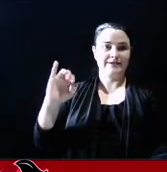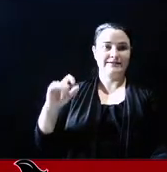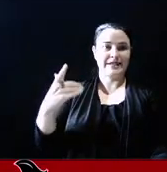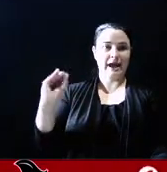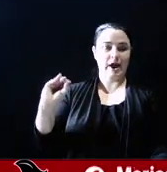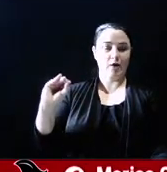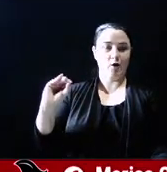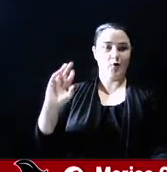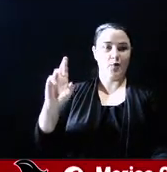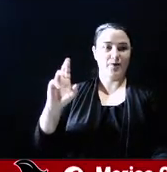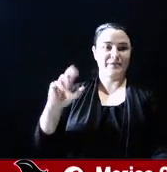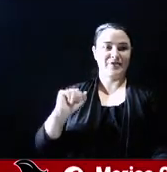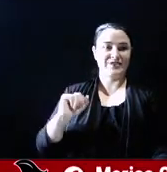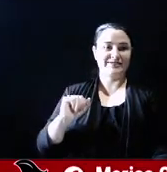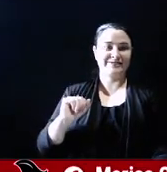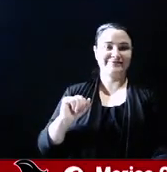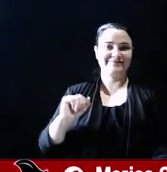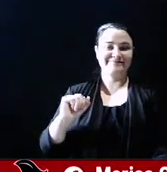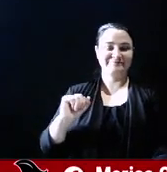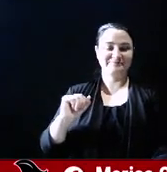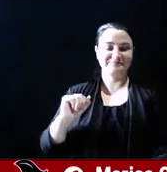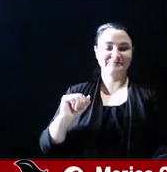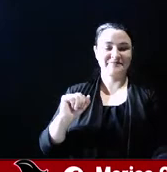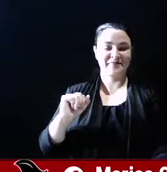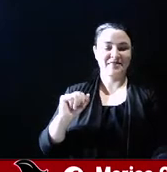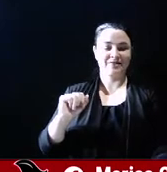Diego Fernando Ramirez.